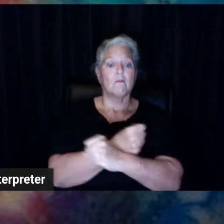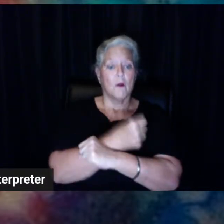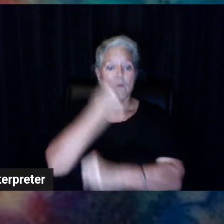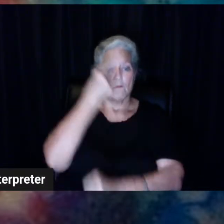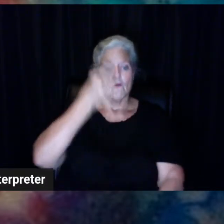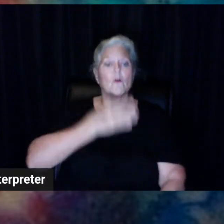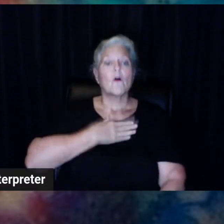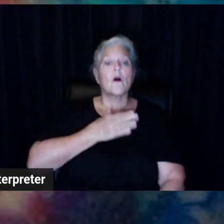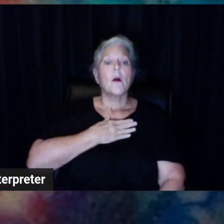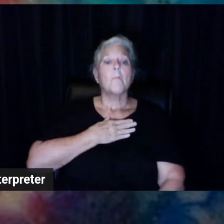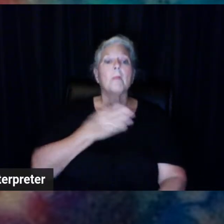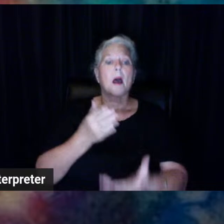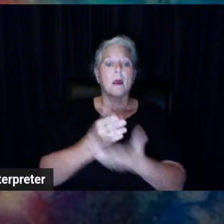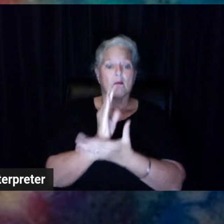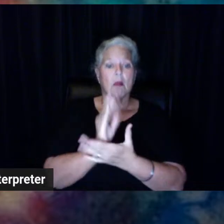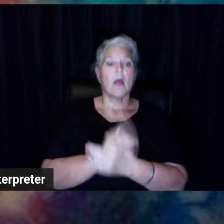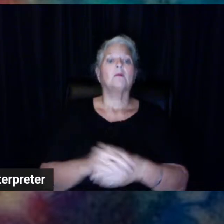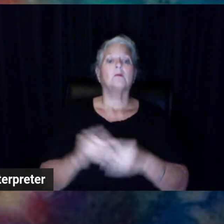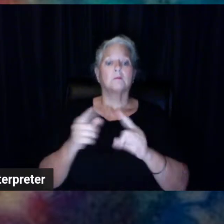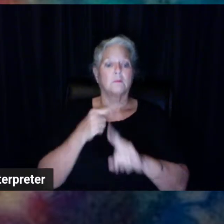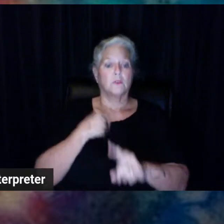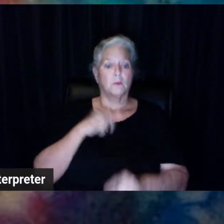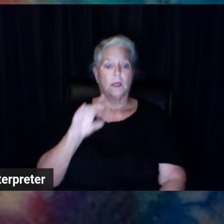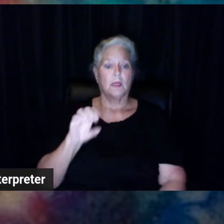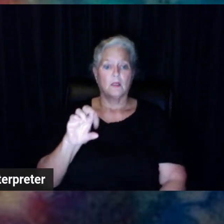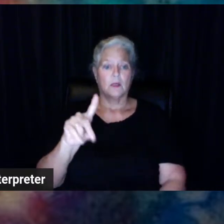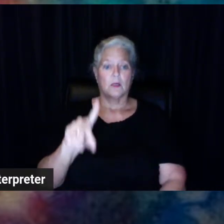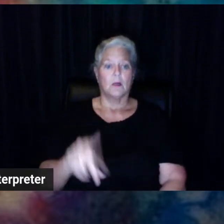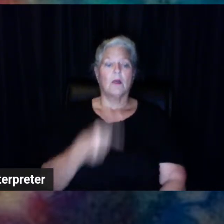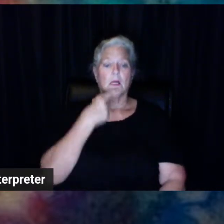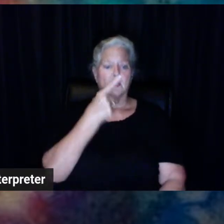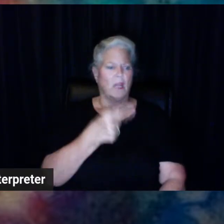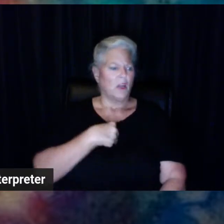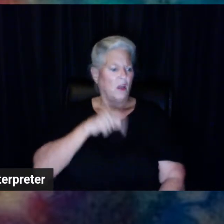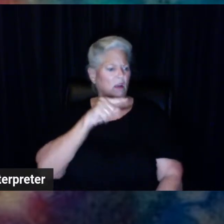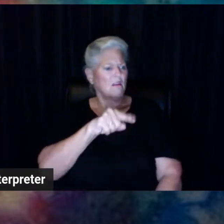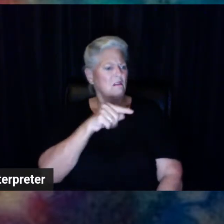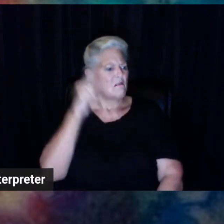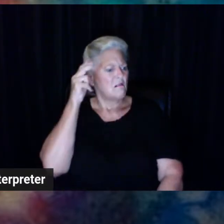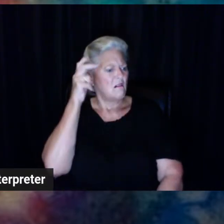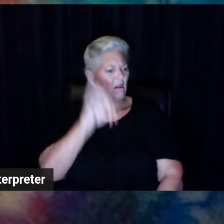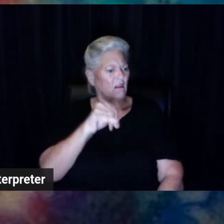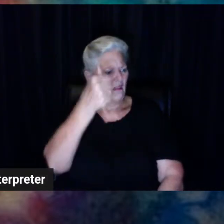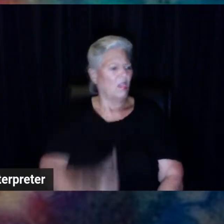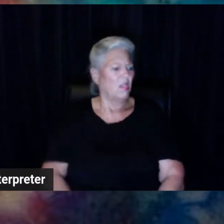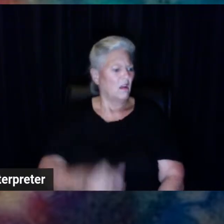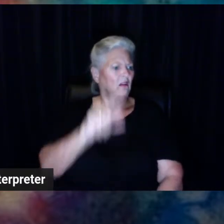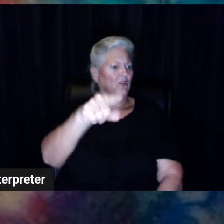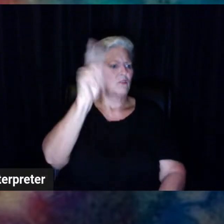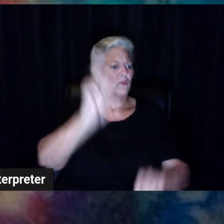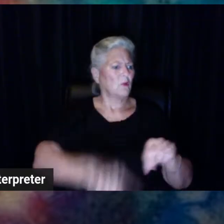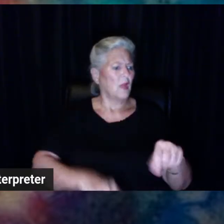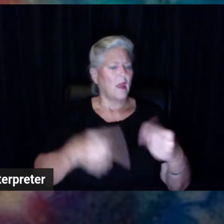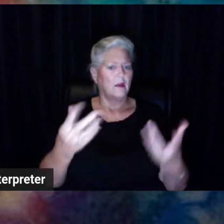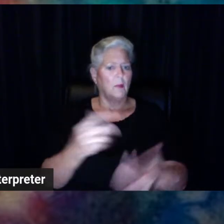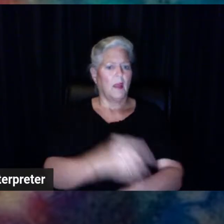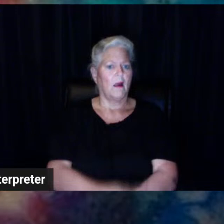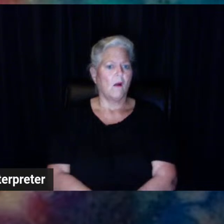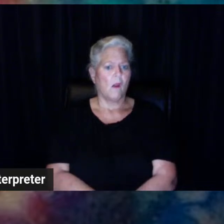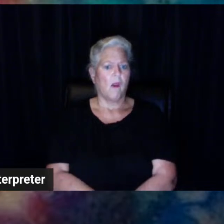was that bad, I shouldn't be educated to be an interpreter. And I'm like, well, there is